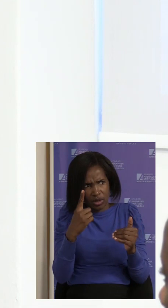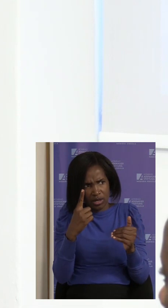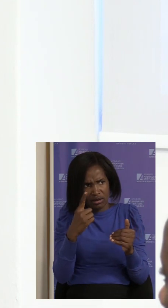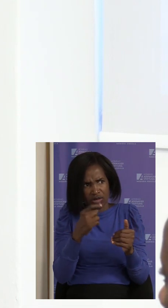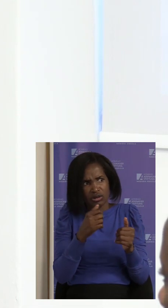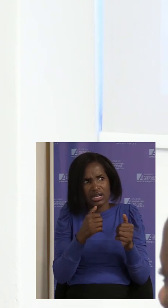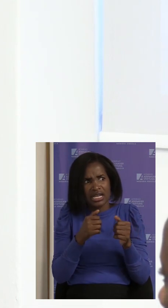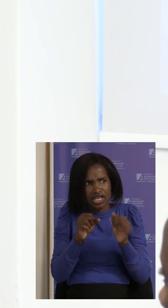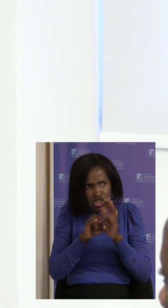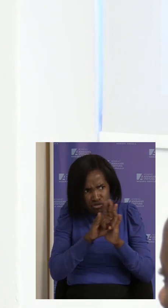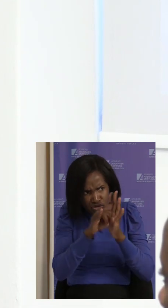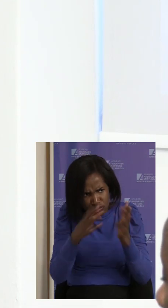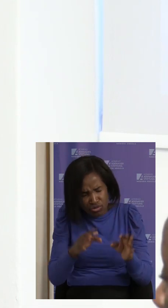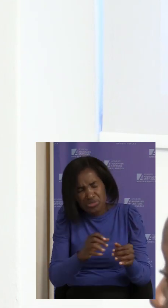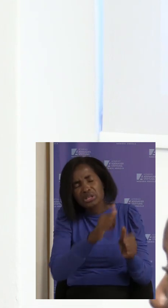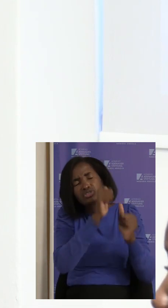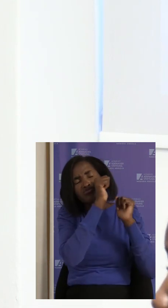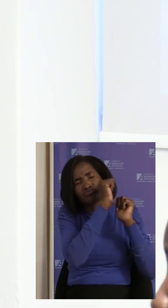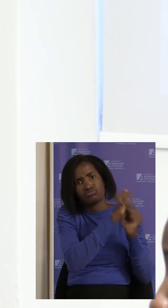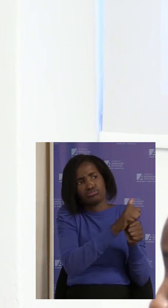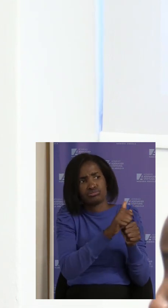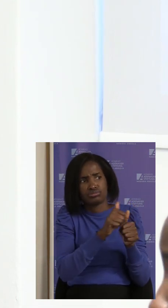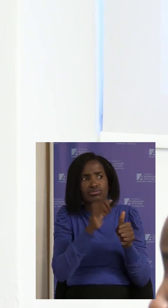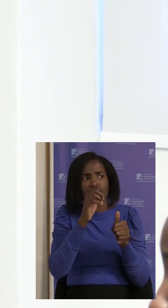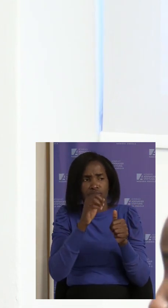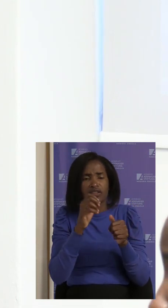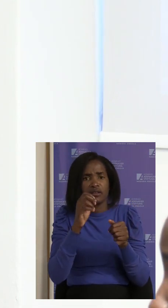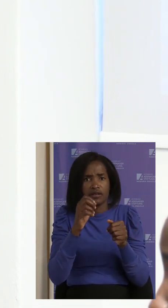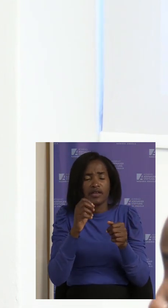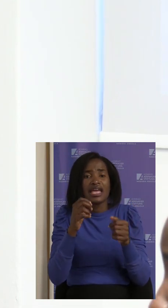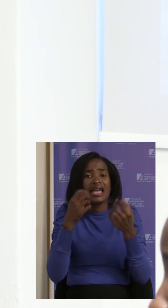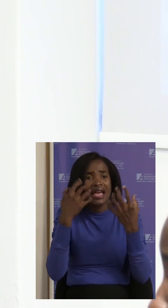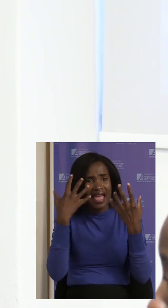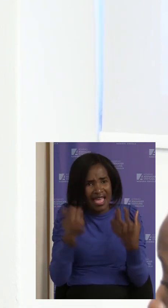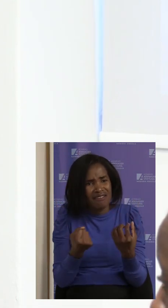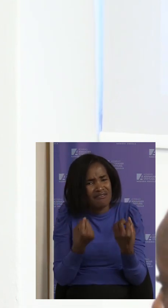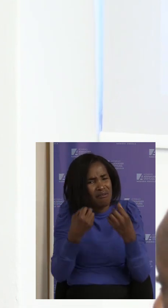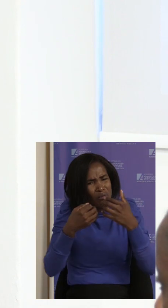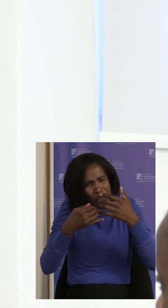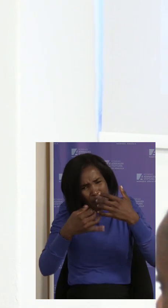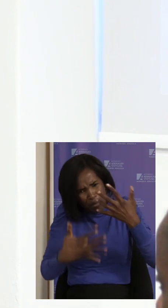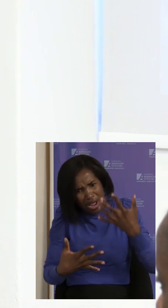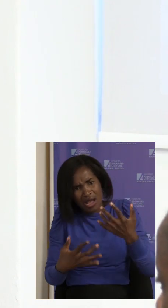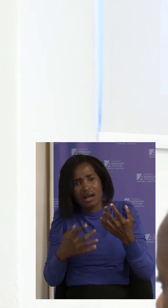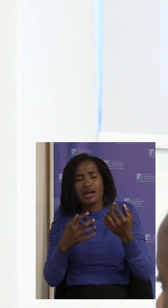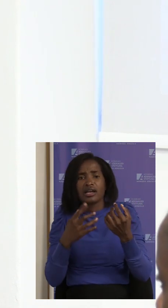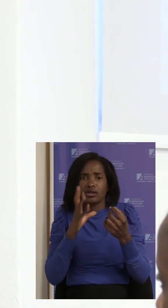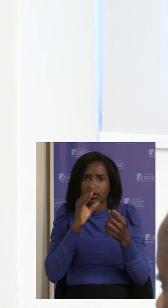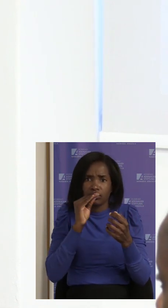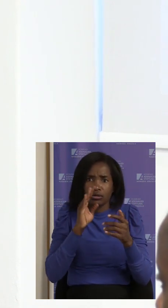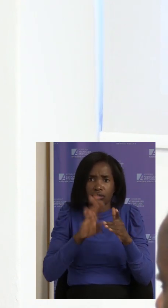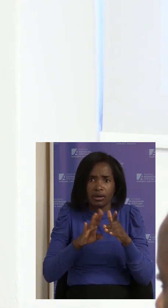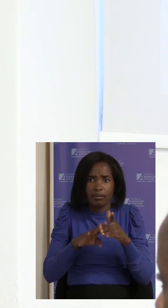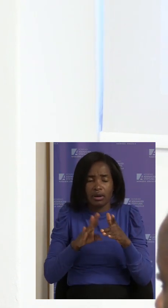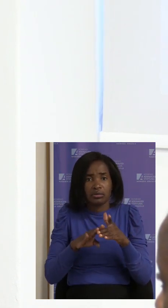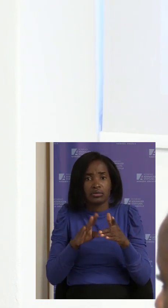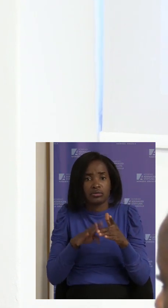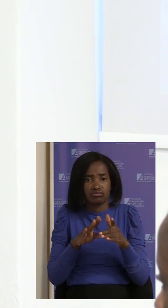good step going forward. And of course, there's a lot more one can talk about in that